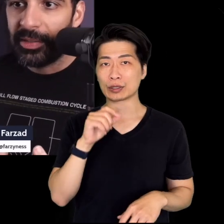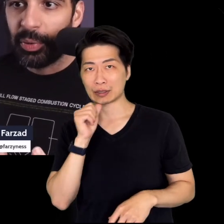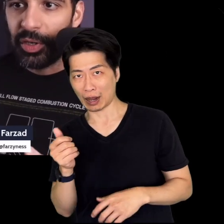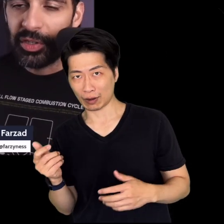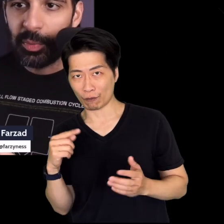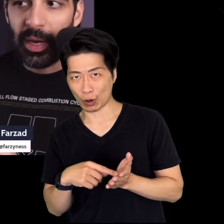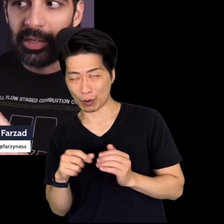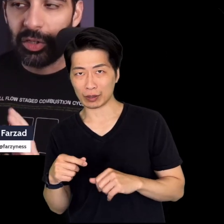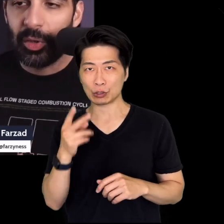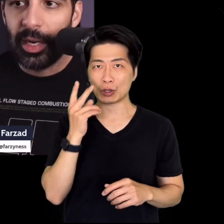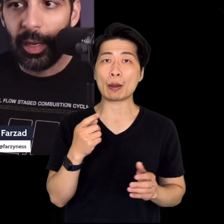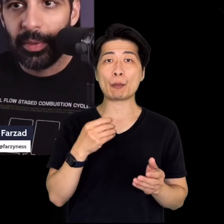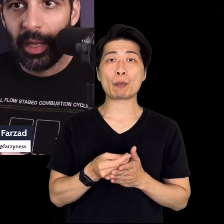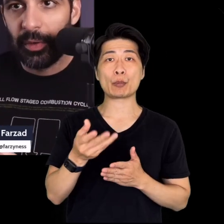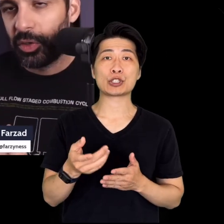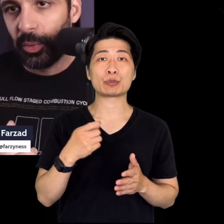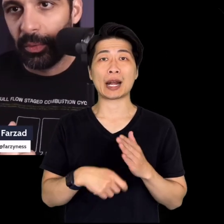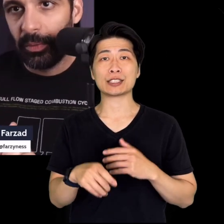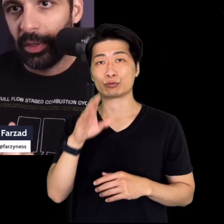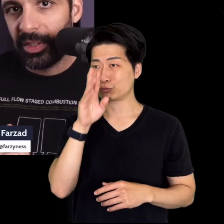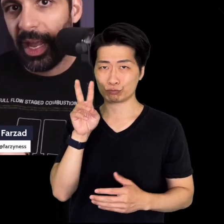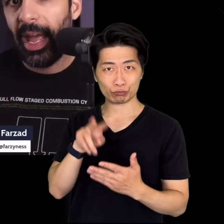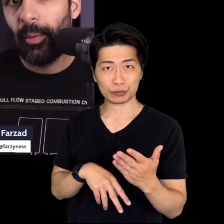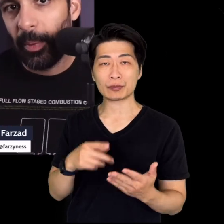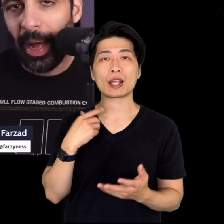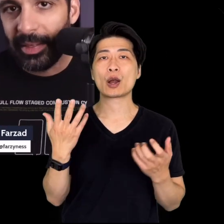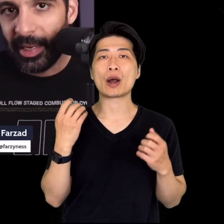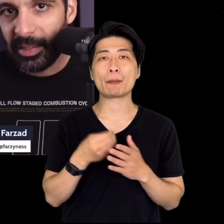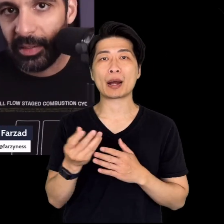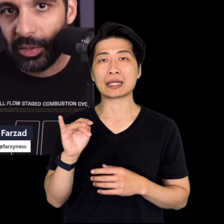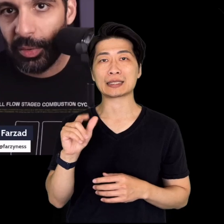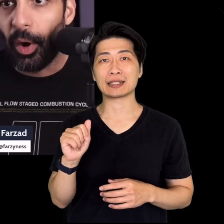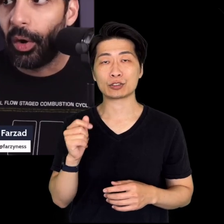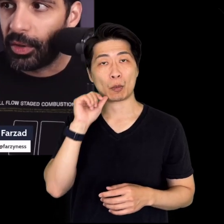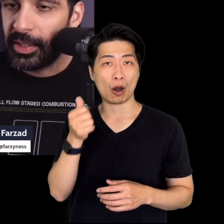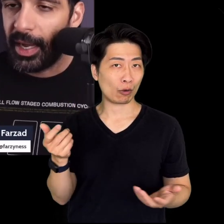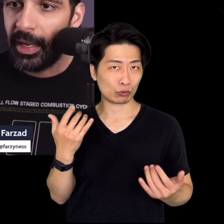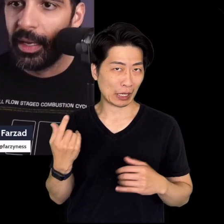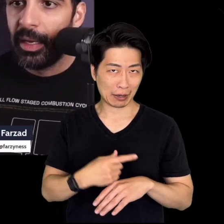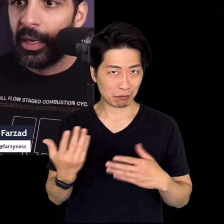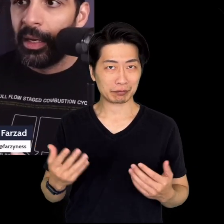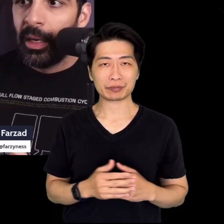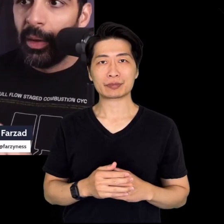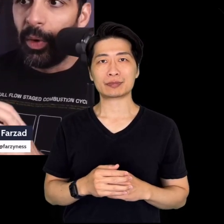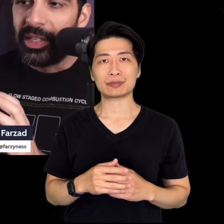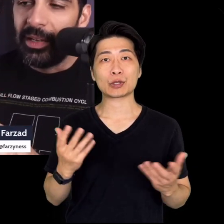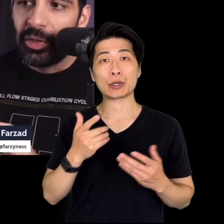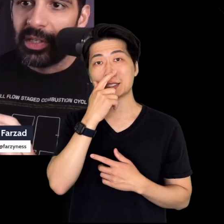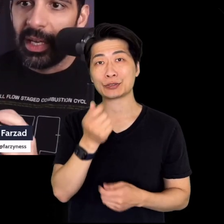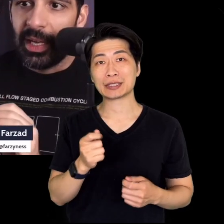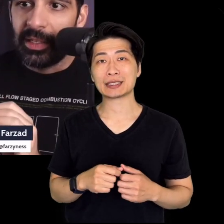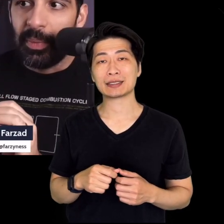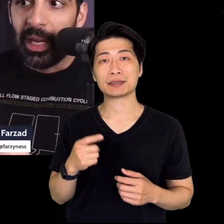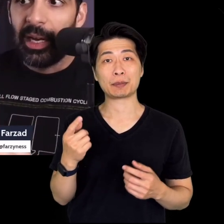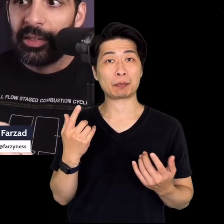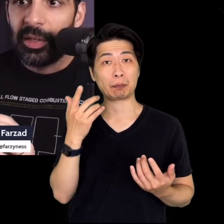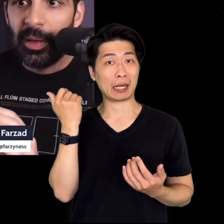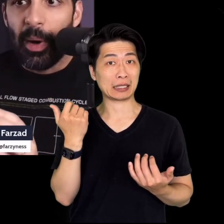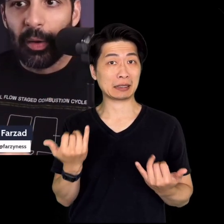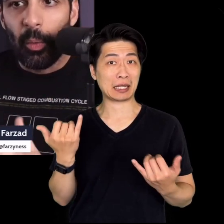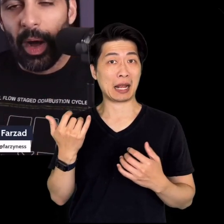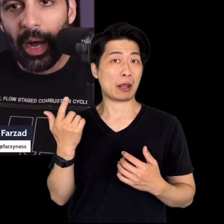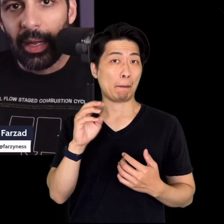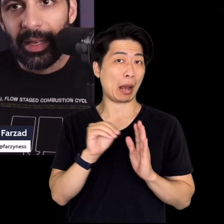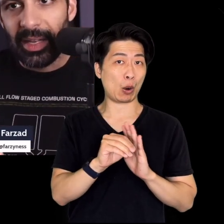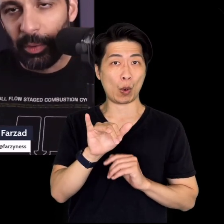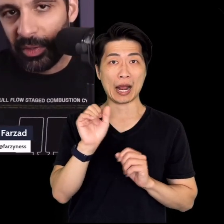just look at purchase price straight up, if you just say, hey, I want to buy a Tesla tomorrow or today, what's interesting is because the